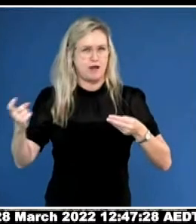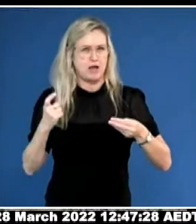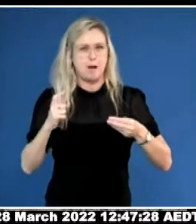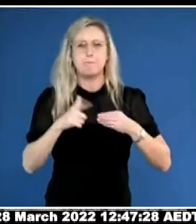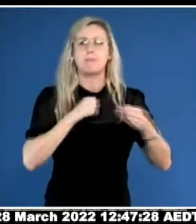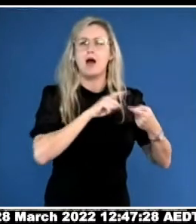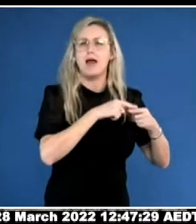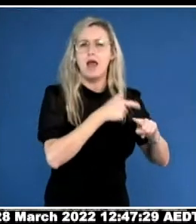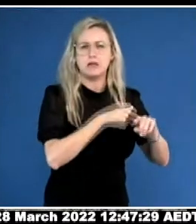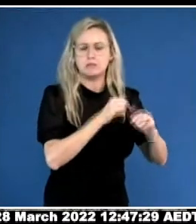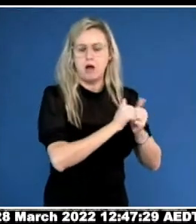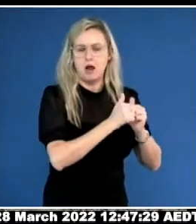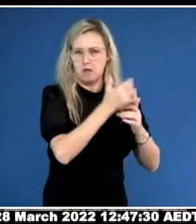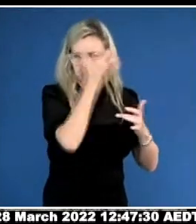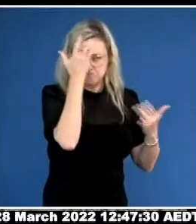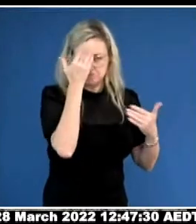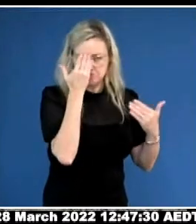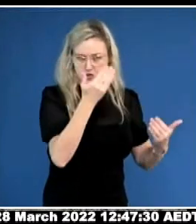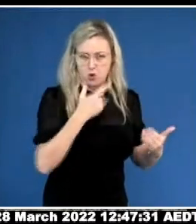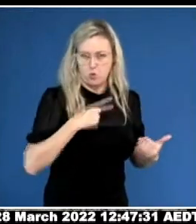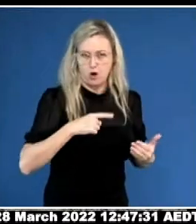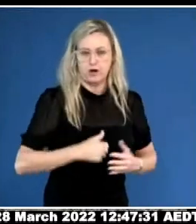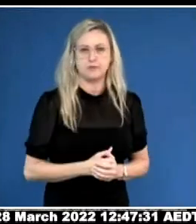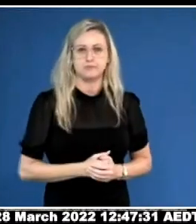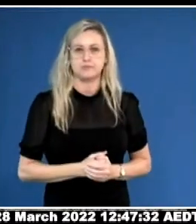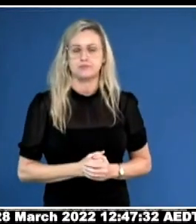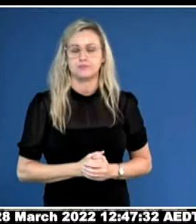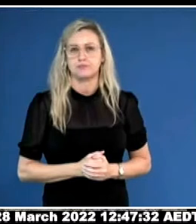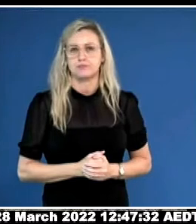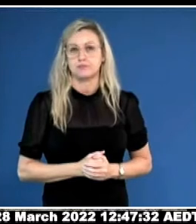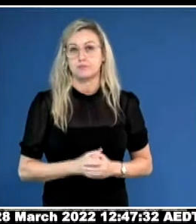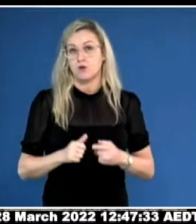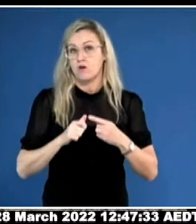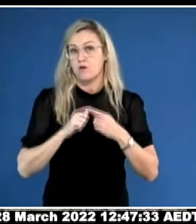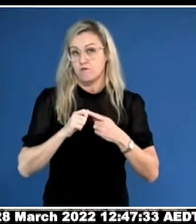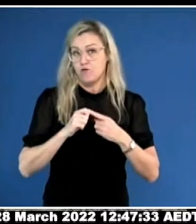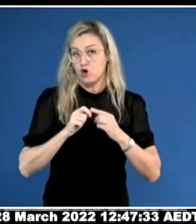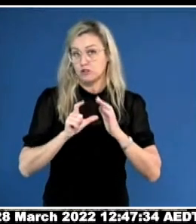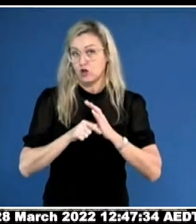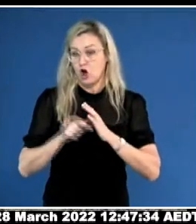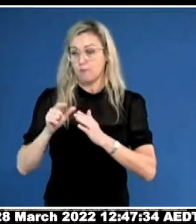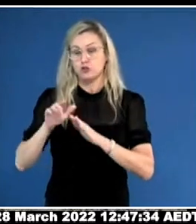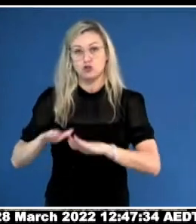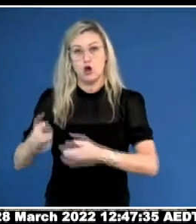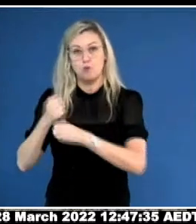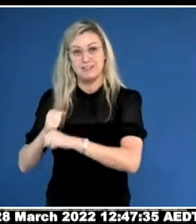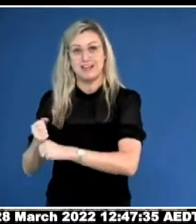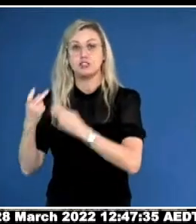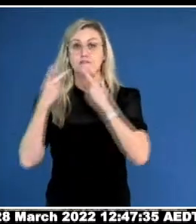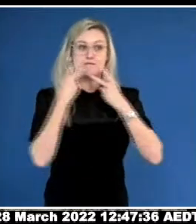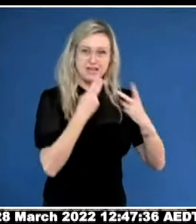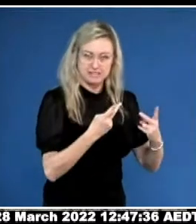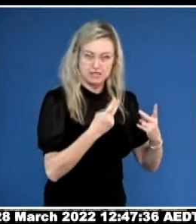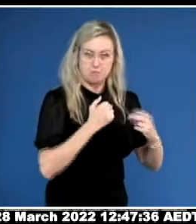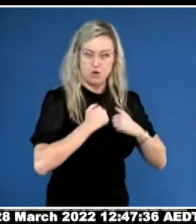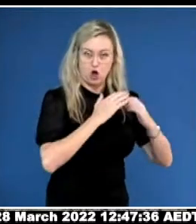But Child Protection, when they first came into the home, they sat us down together in the same room. And they asked me to start with